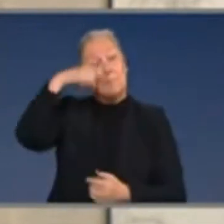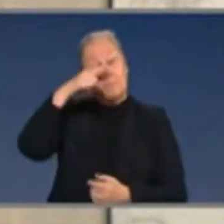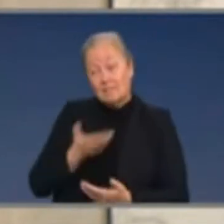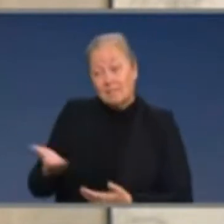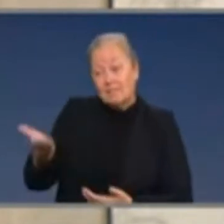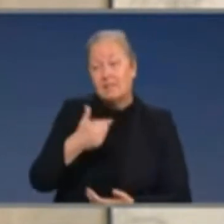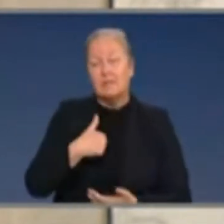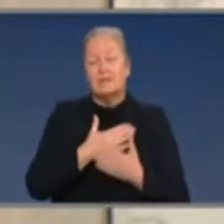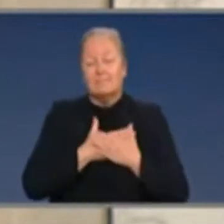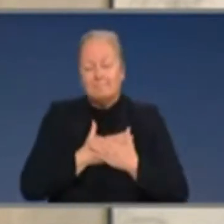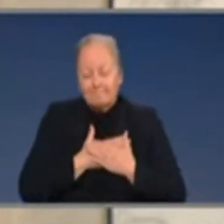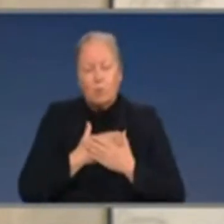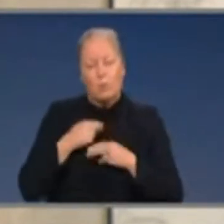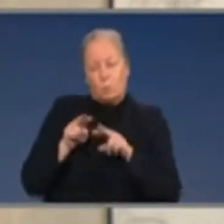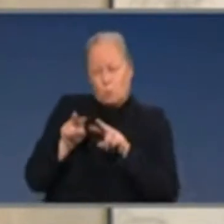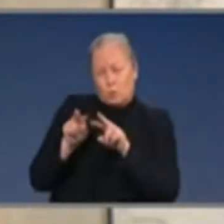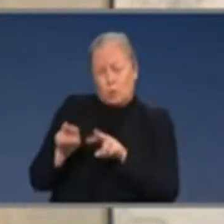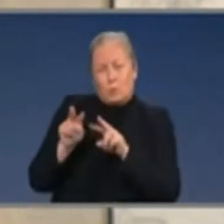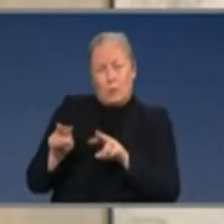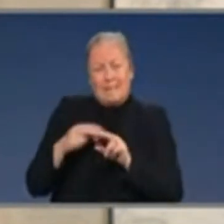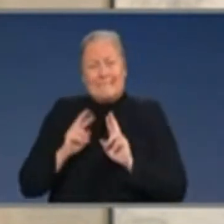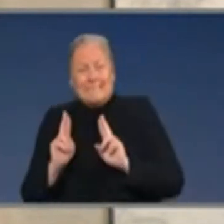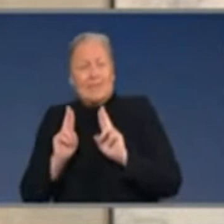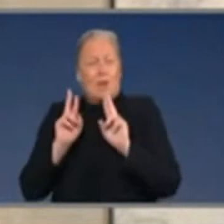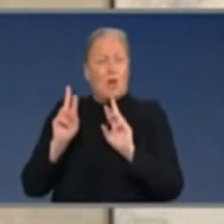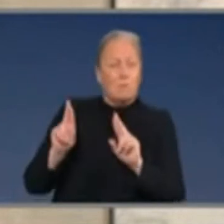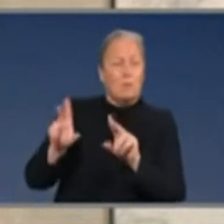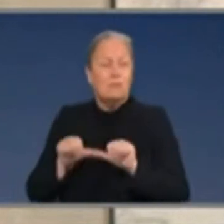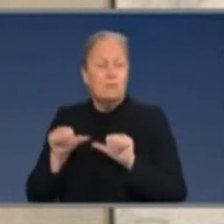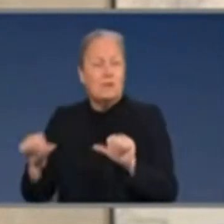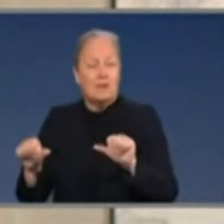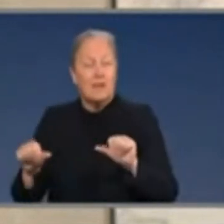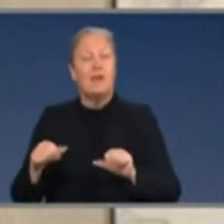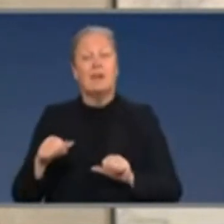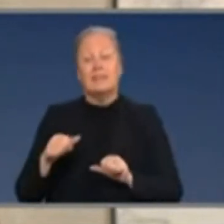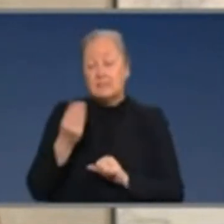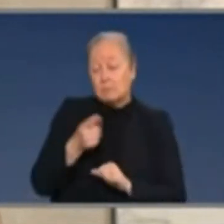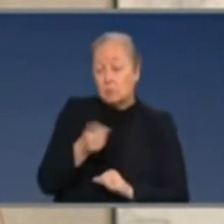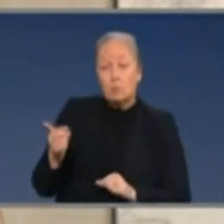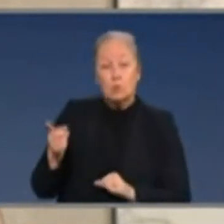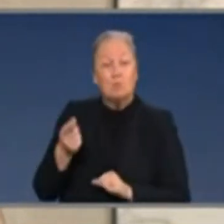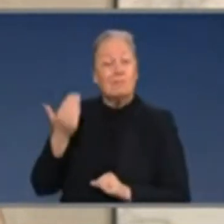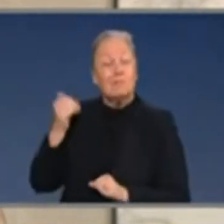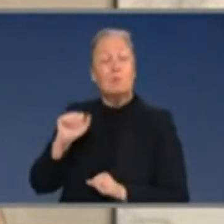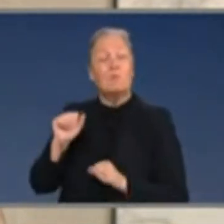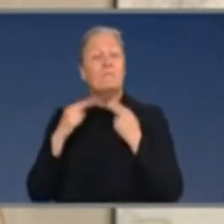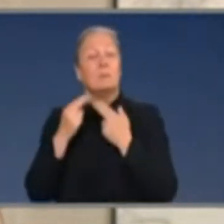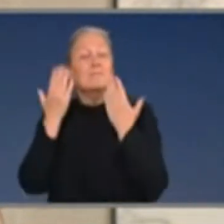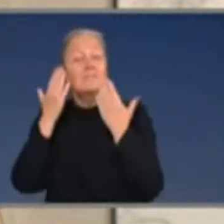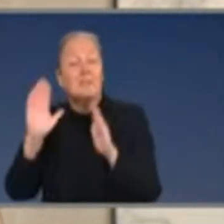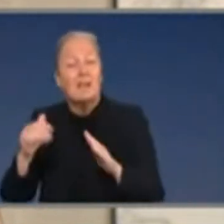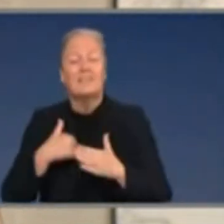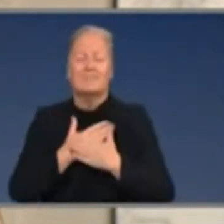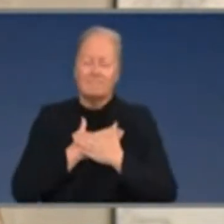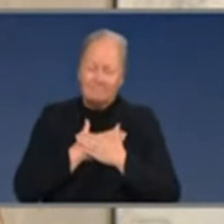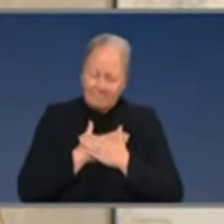go out to you, and we are with you every step of the way. To those who have lost family members in recent weeks to COVID, please